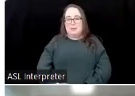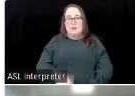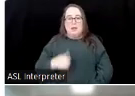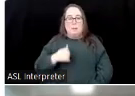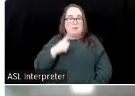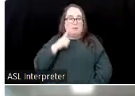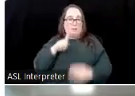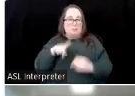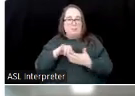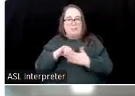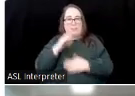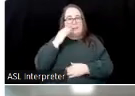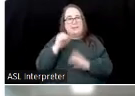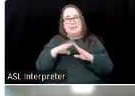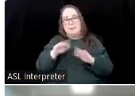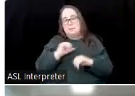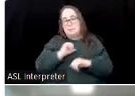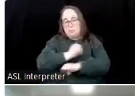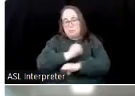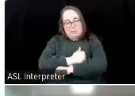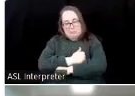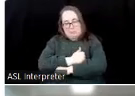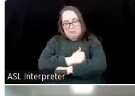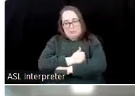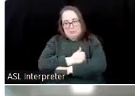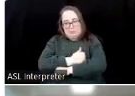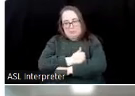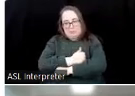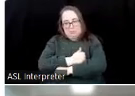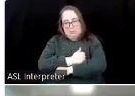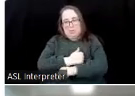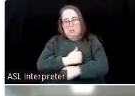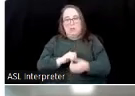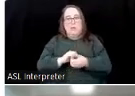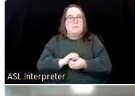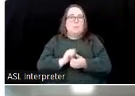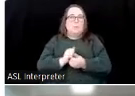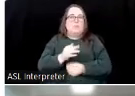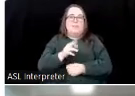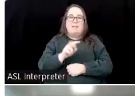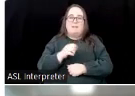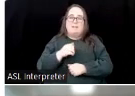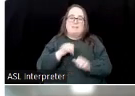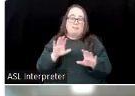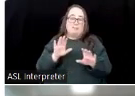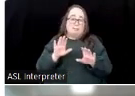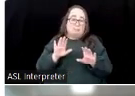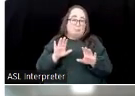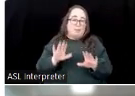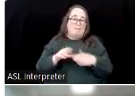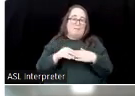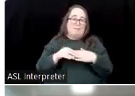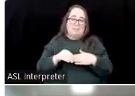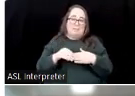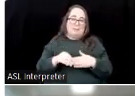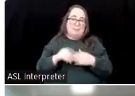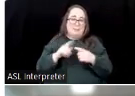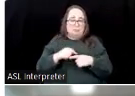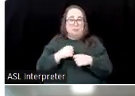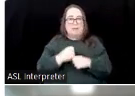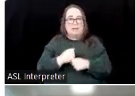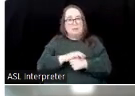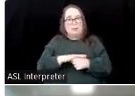that, because housing authorities in collaboration with HUD have great amount of flexibilities to create these